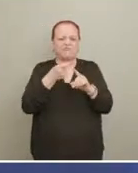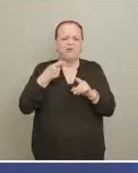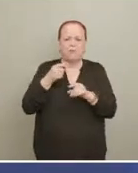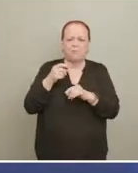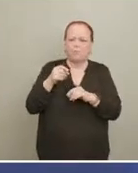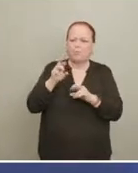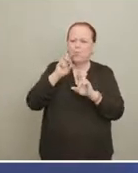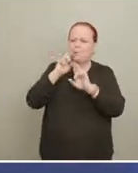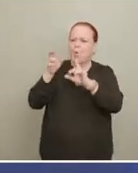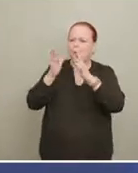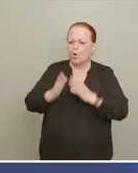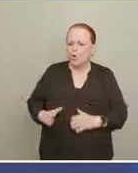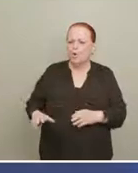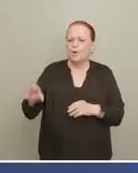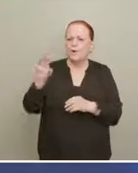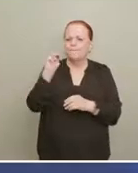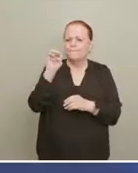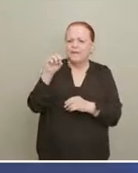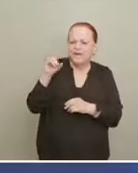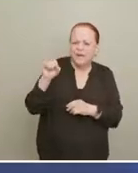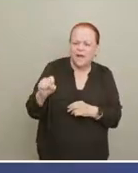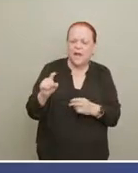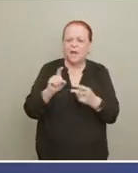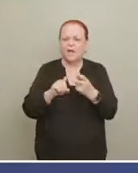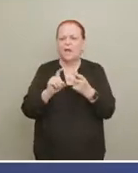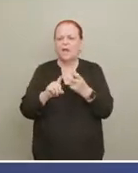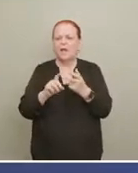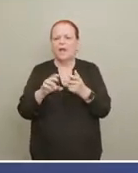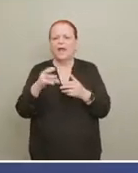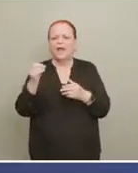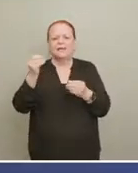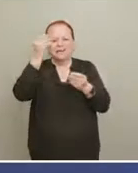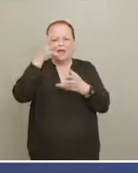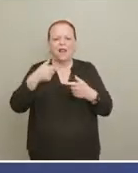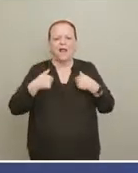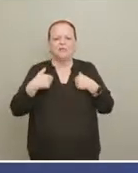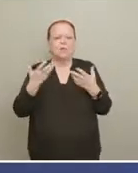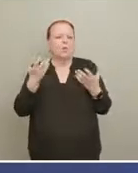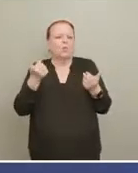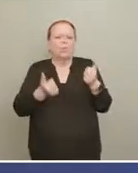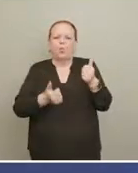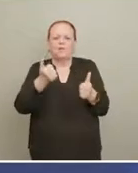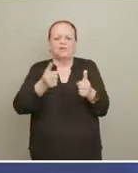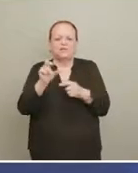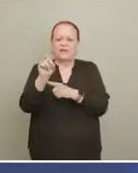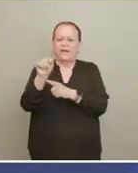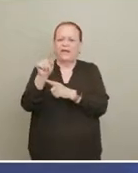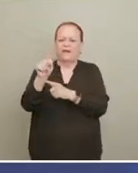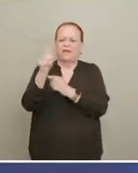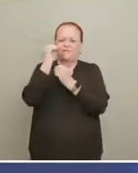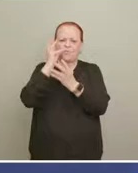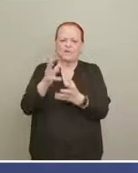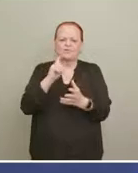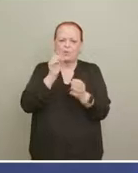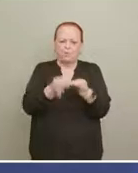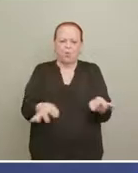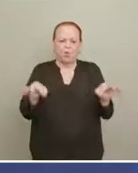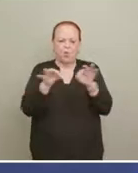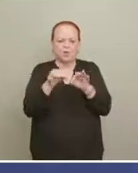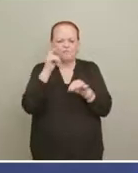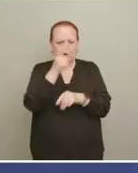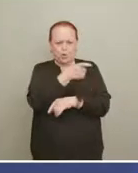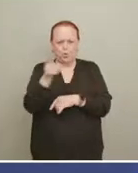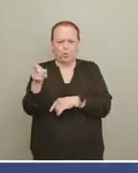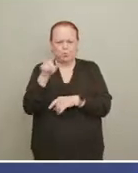to tell us what data point will be important for you to see on a regular